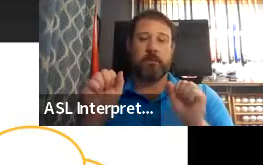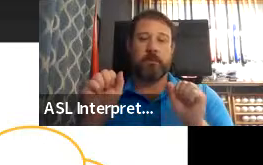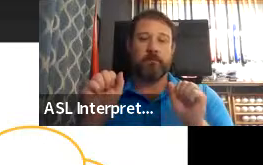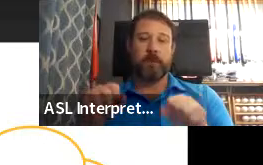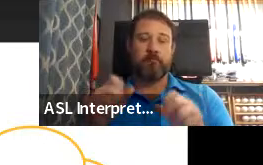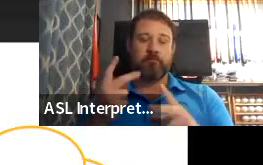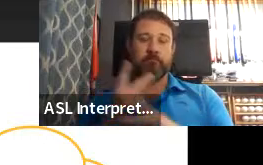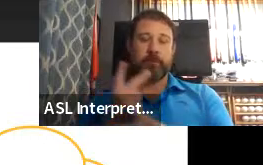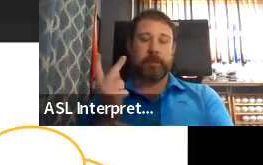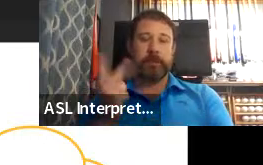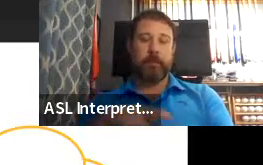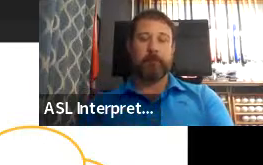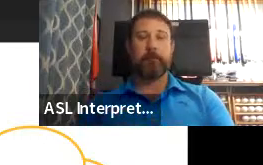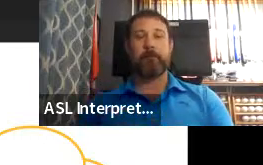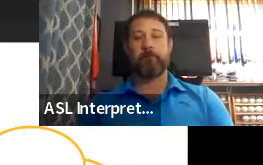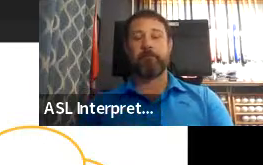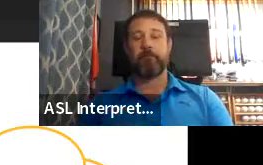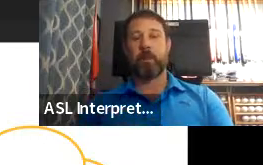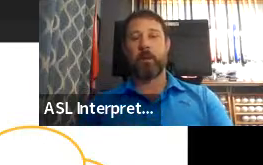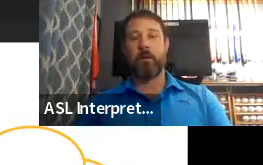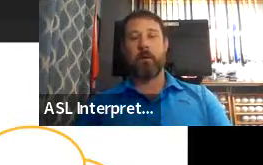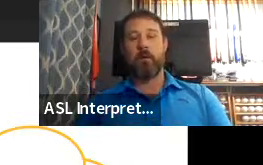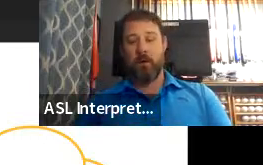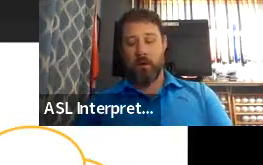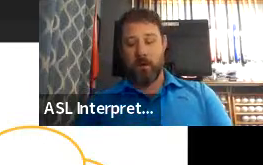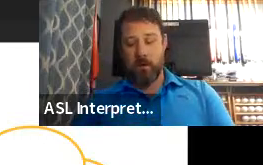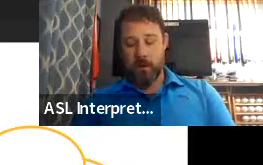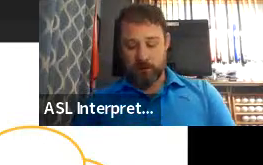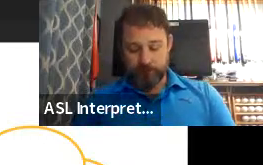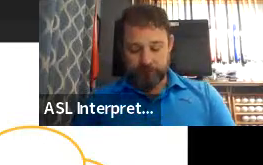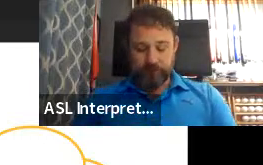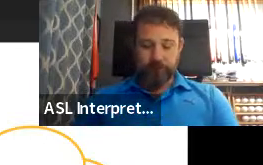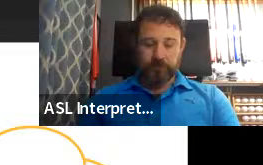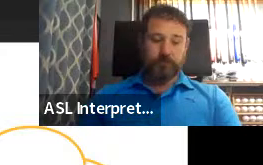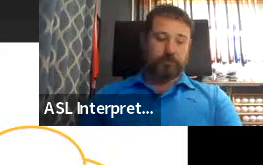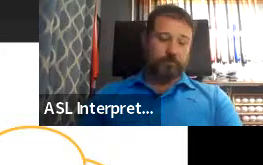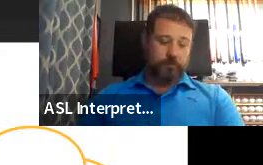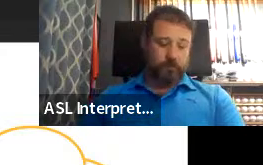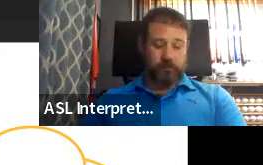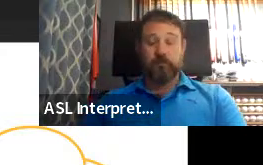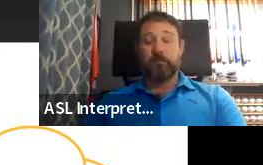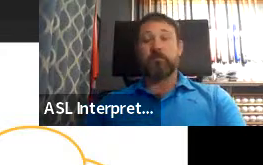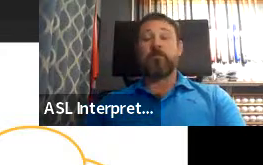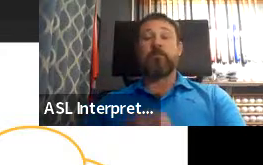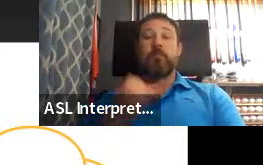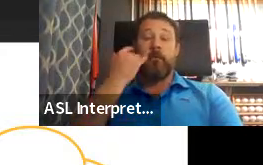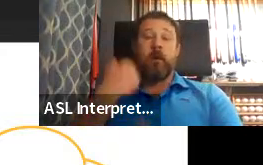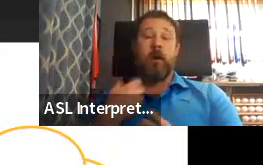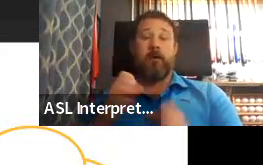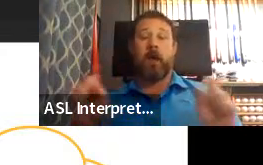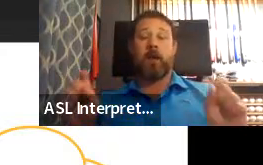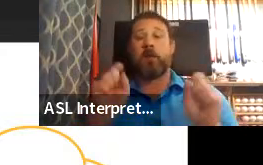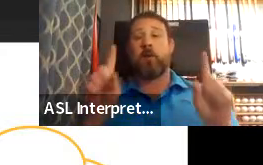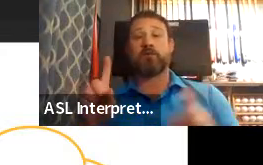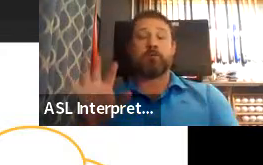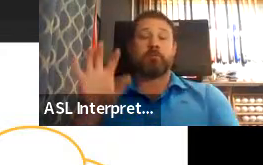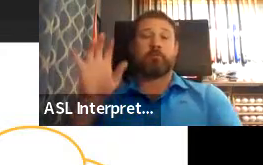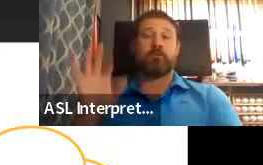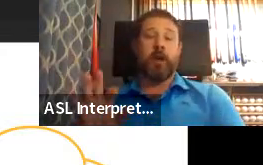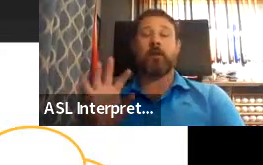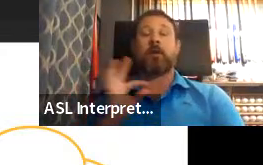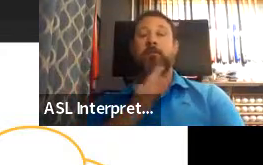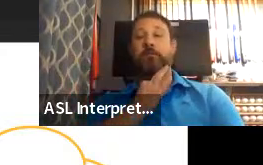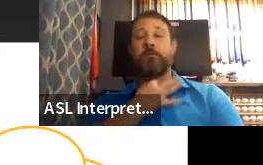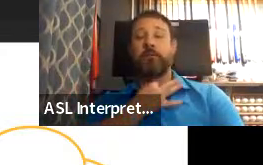keep up and interpret. As always, please ask questions in the chat and mute your microphone when you are not